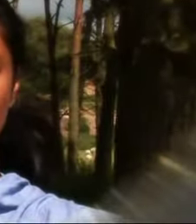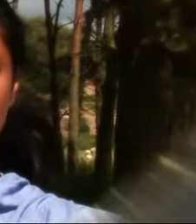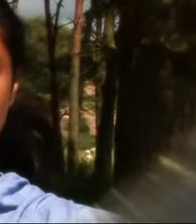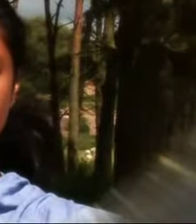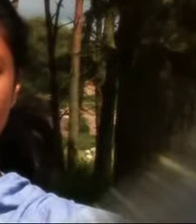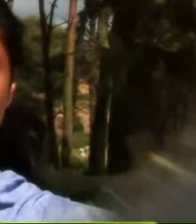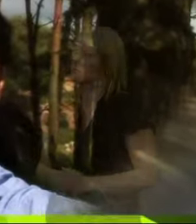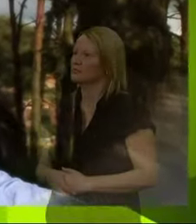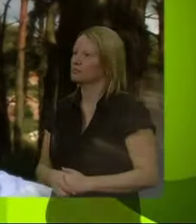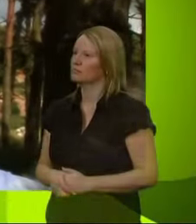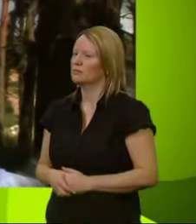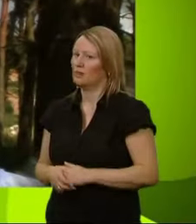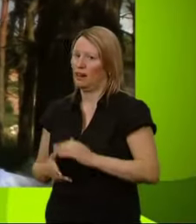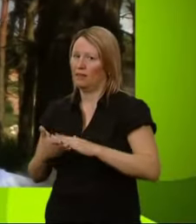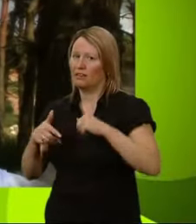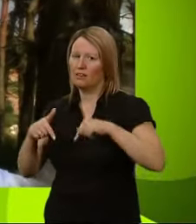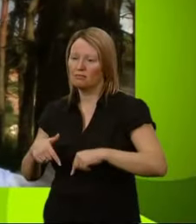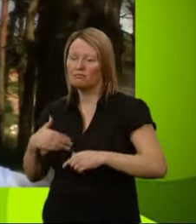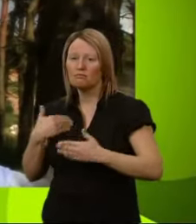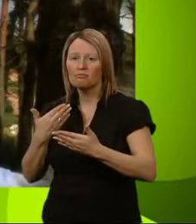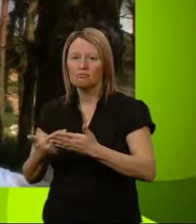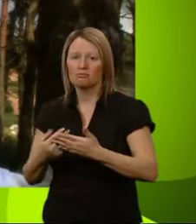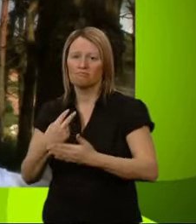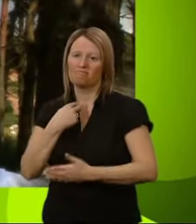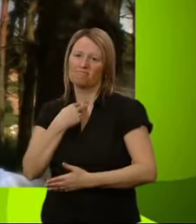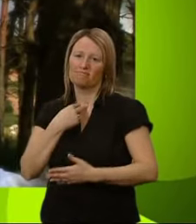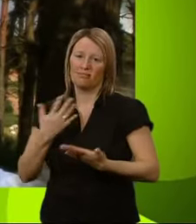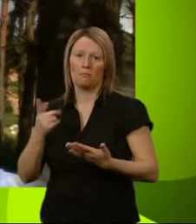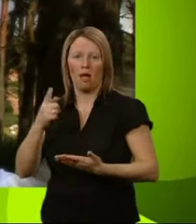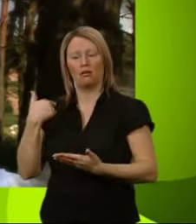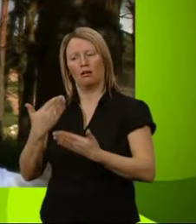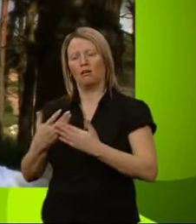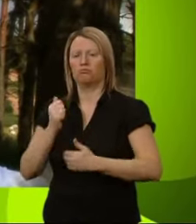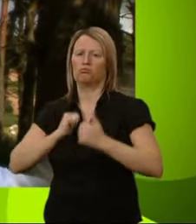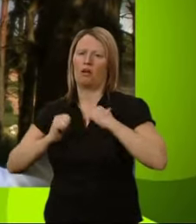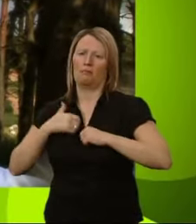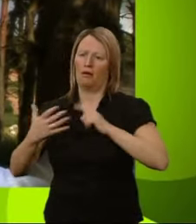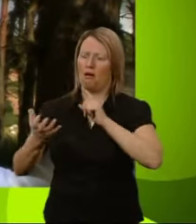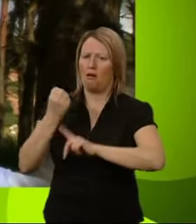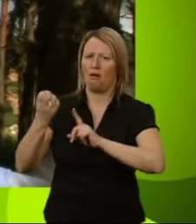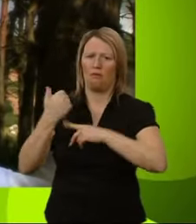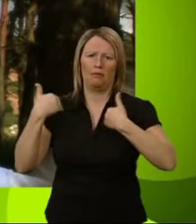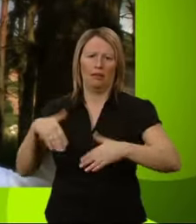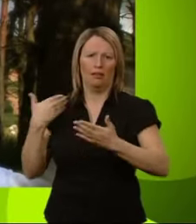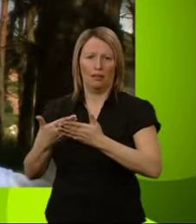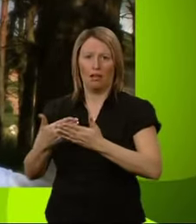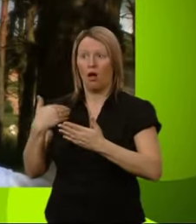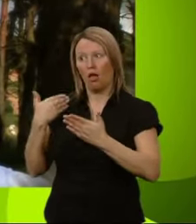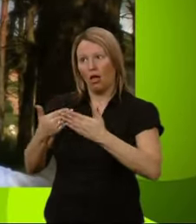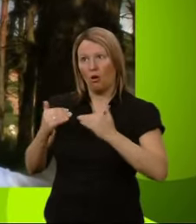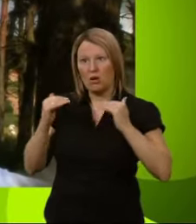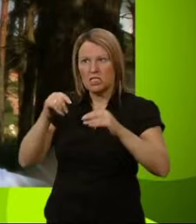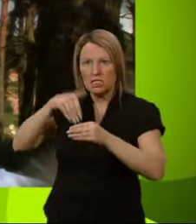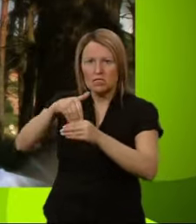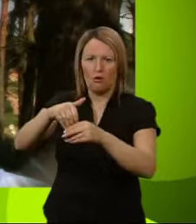Leaving the quest now, I do feel disappointed. However, I am proud of all the things I've accomplished and